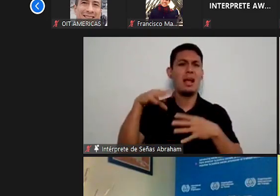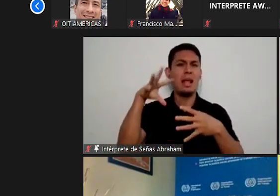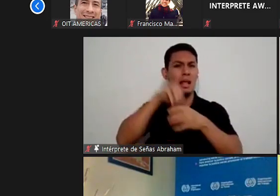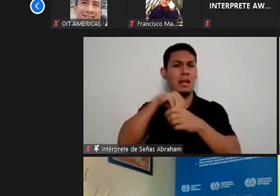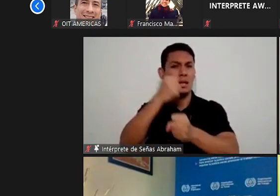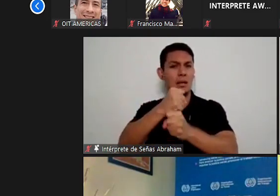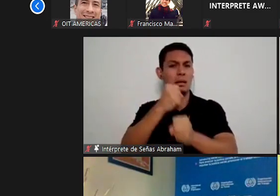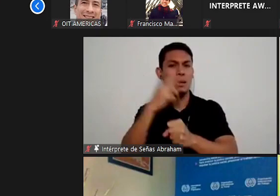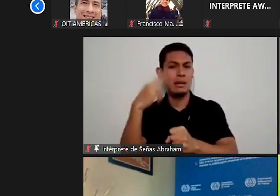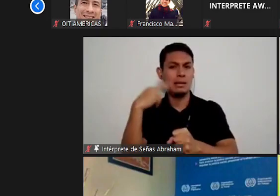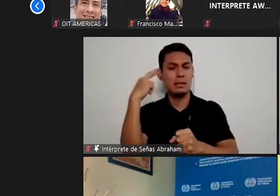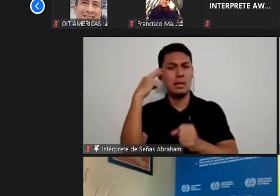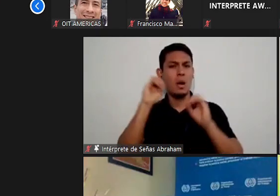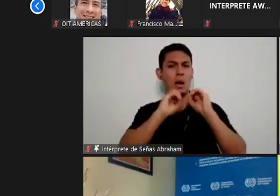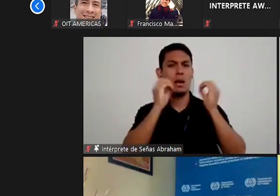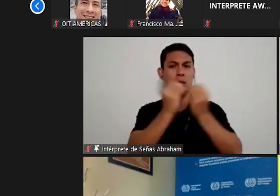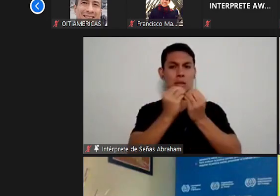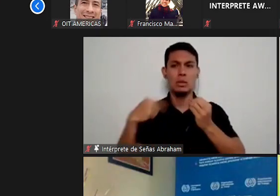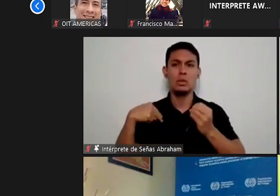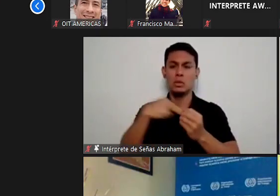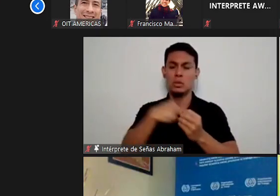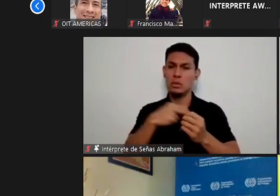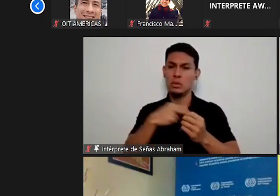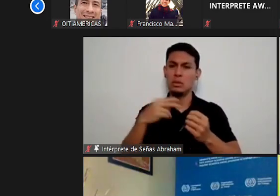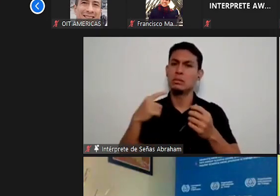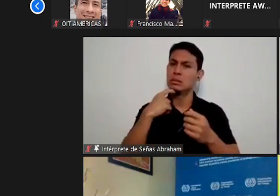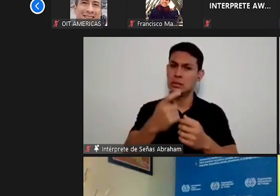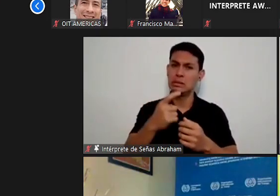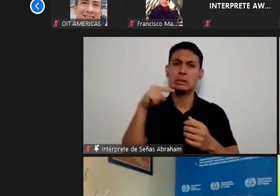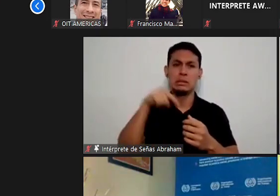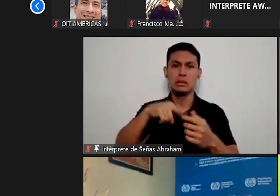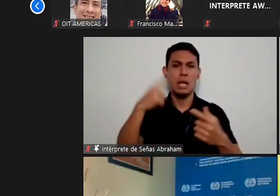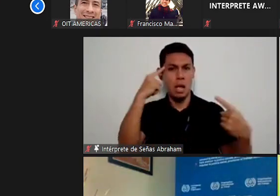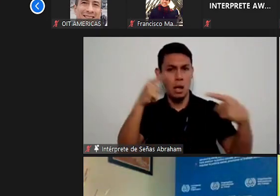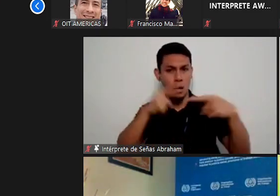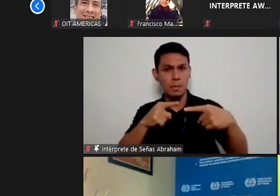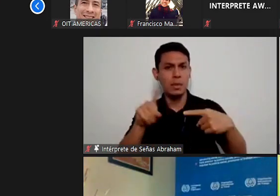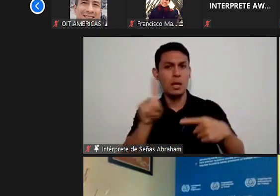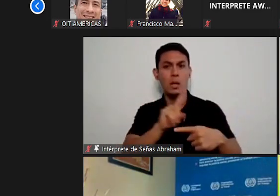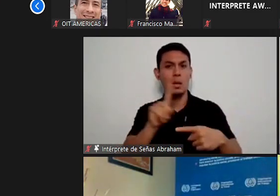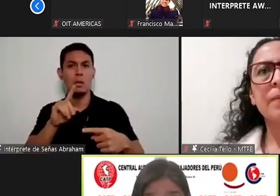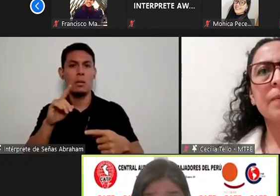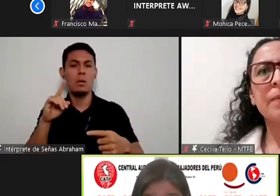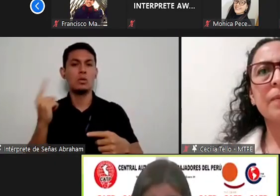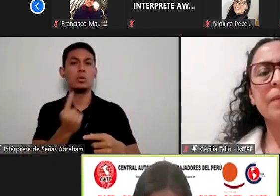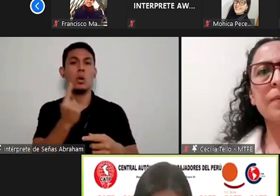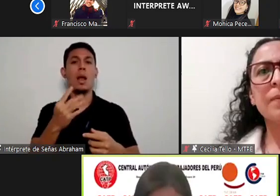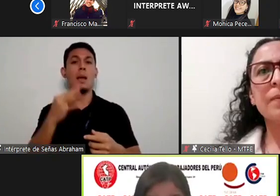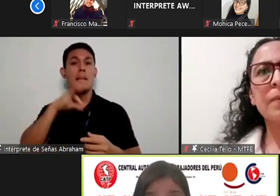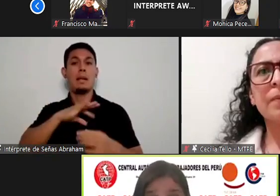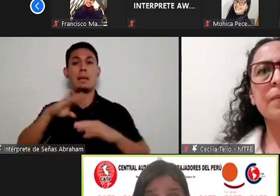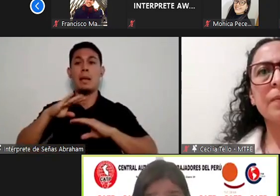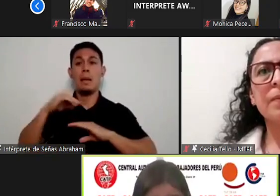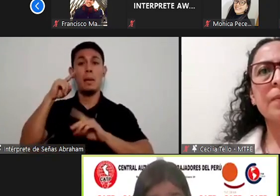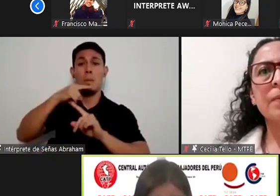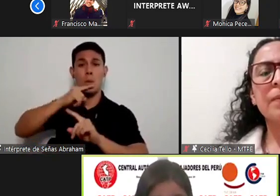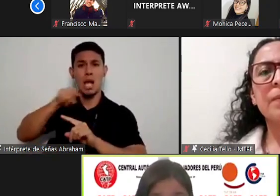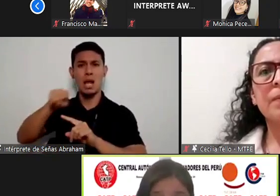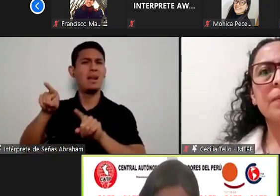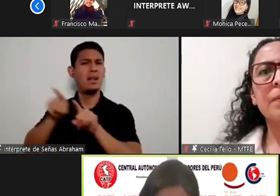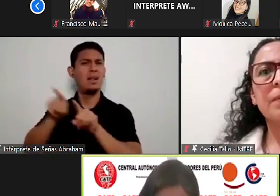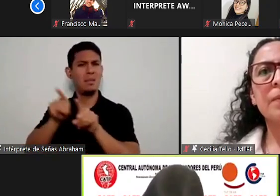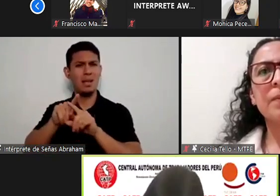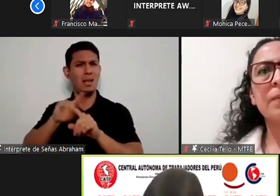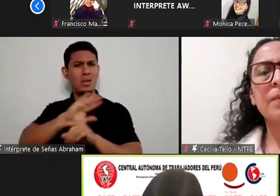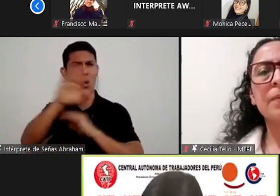us so these uh you trade unions we want to ratify this agreement because it doesn't only